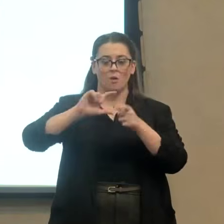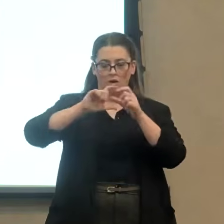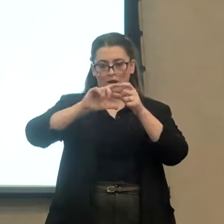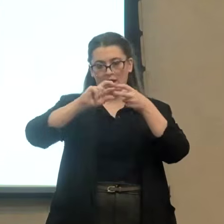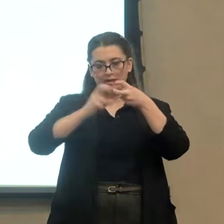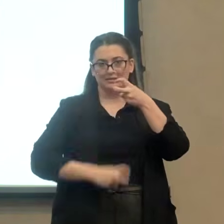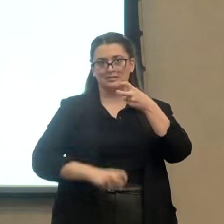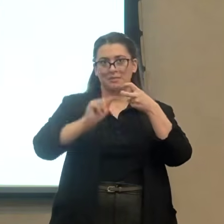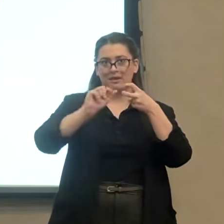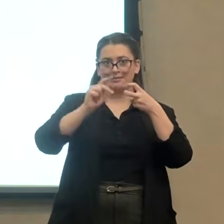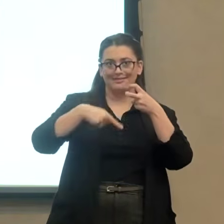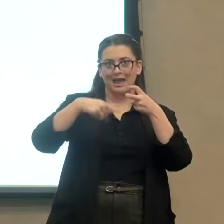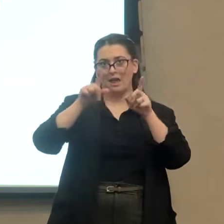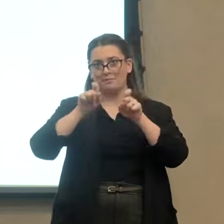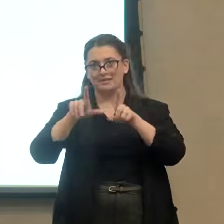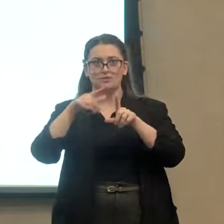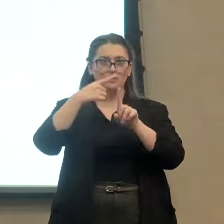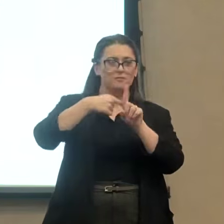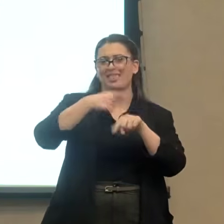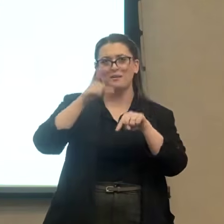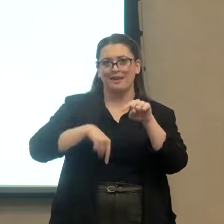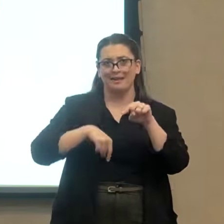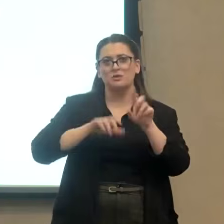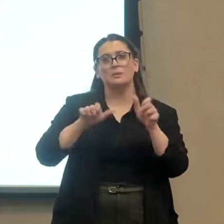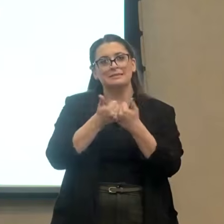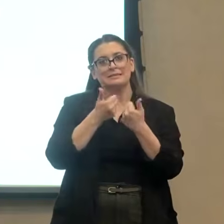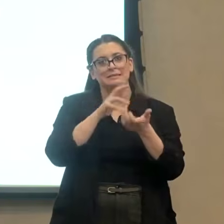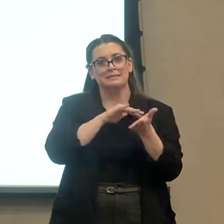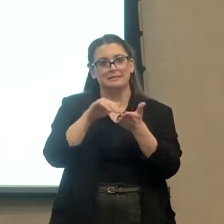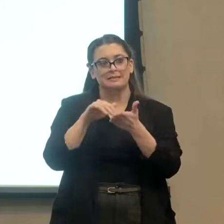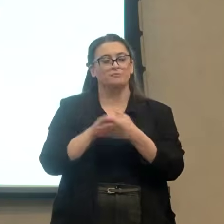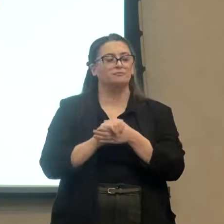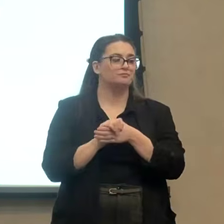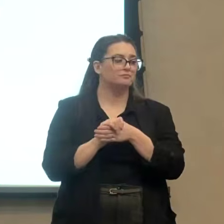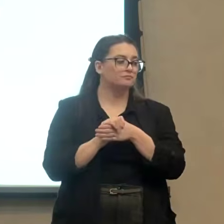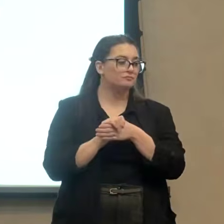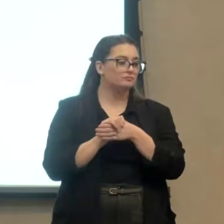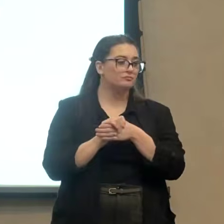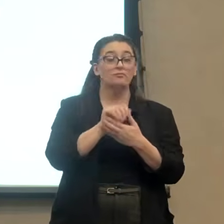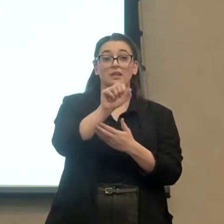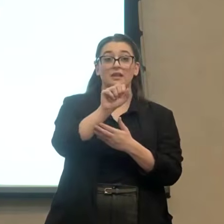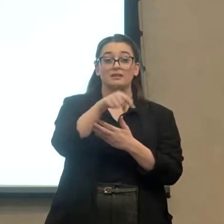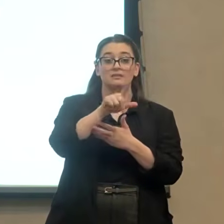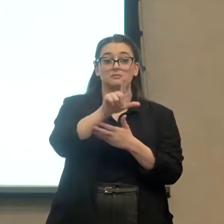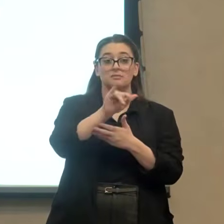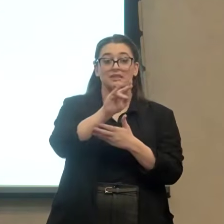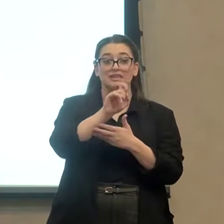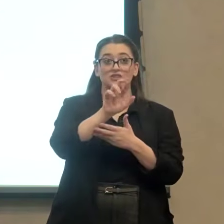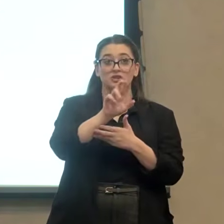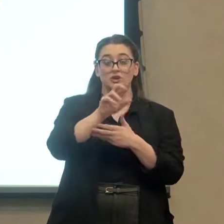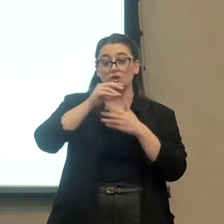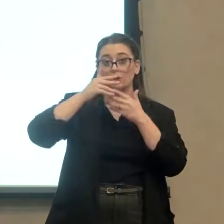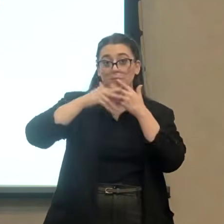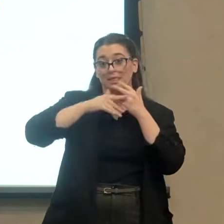and every month. So it's very difficult to do this. Are splinter hemorrhages associated with